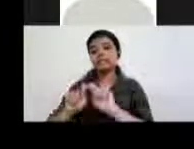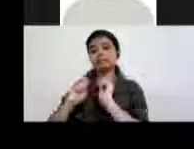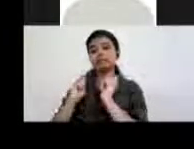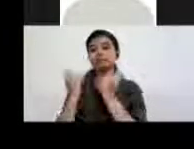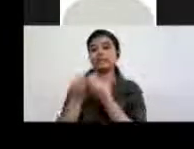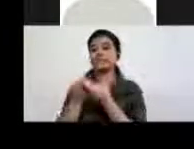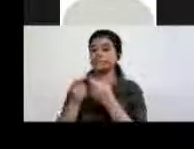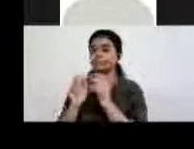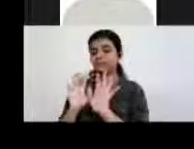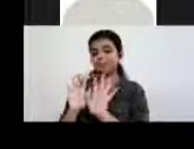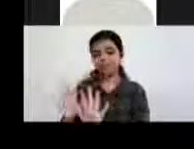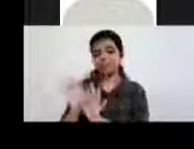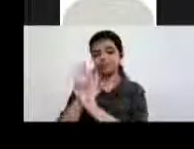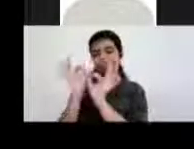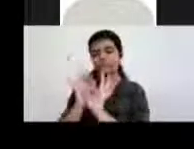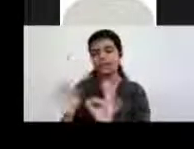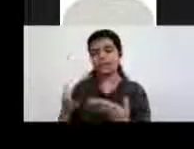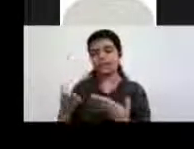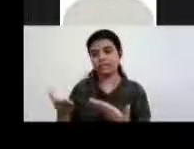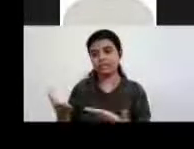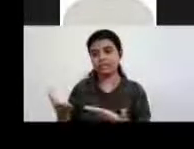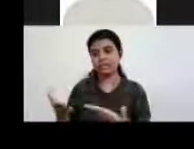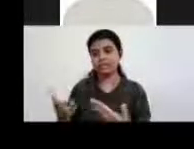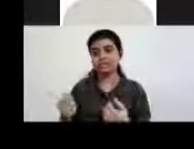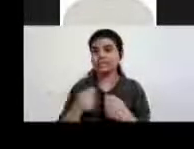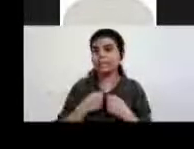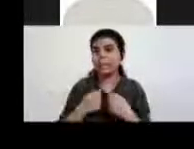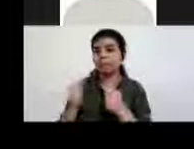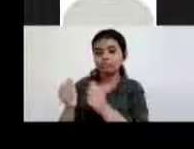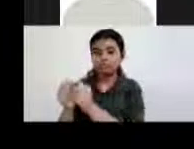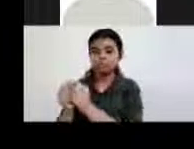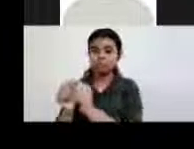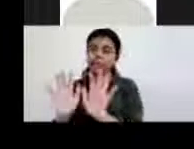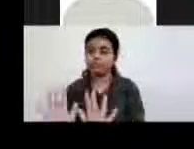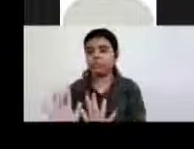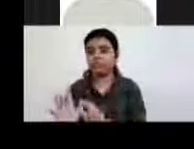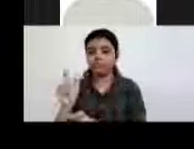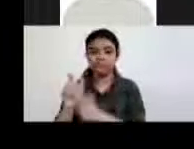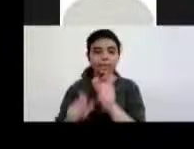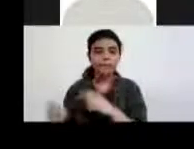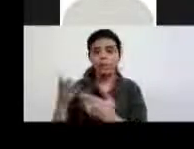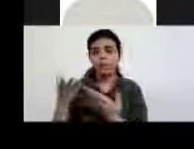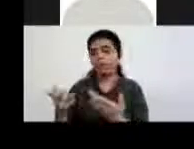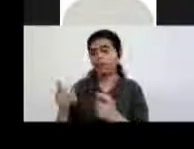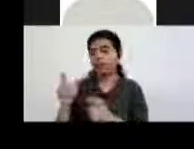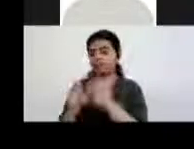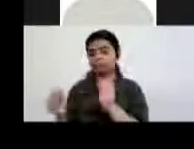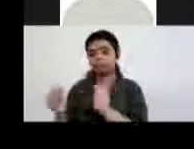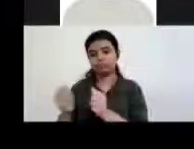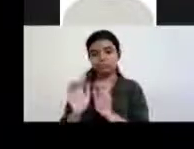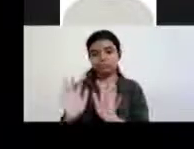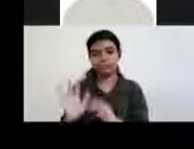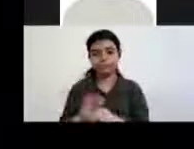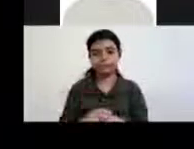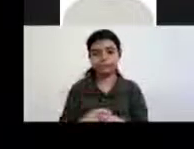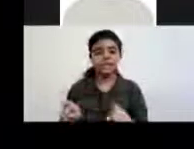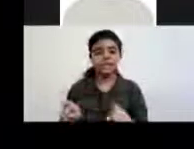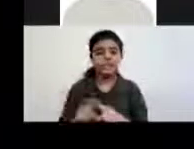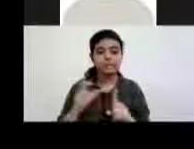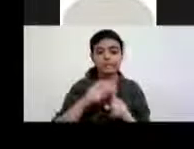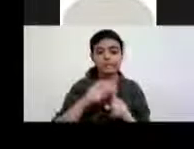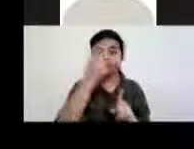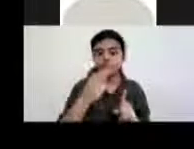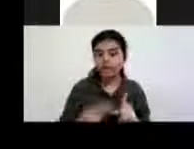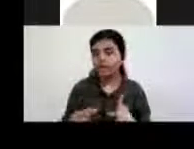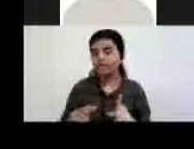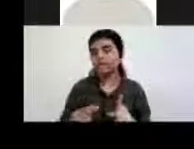colleagues as my as my partners and my employees. We are a design agency